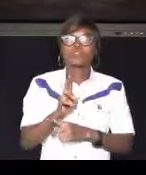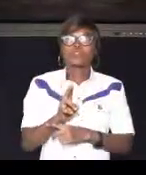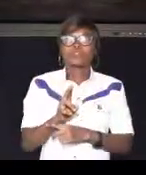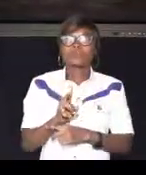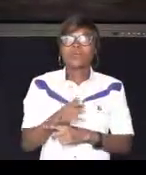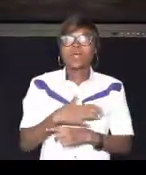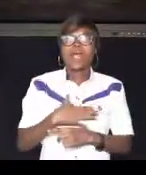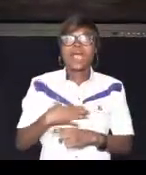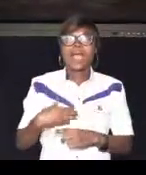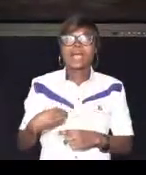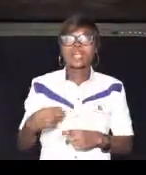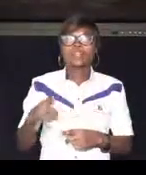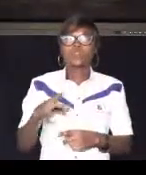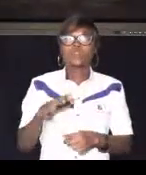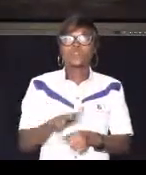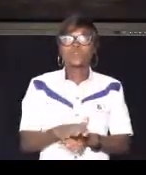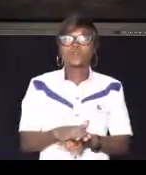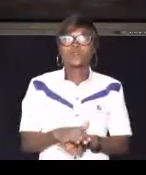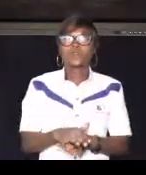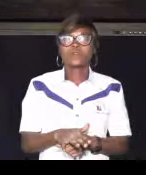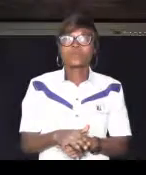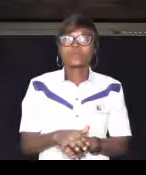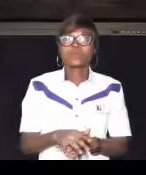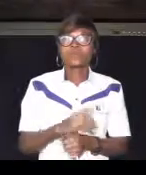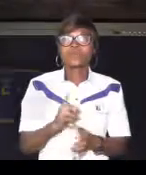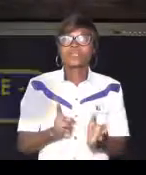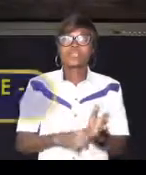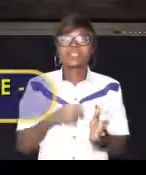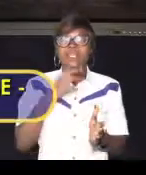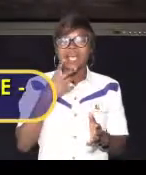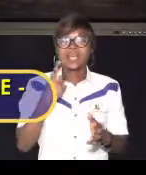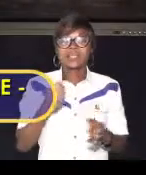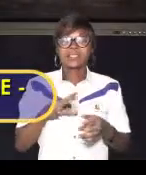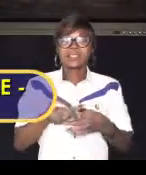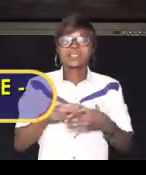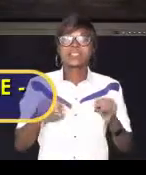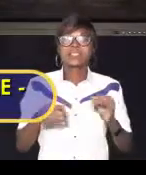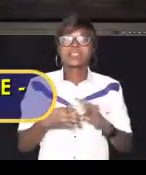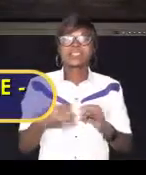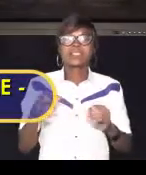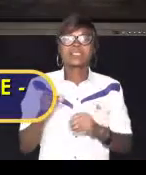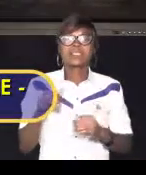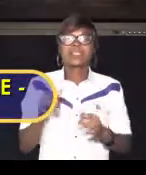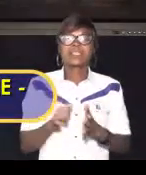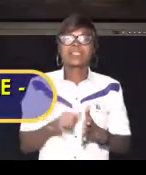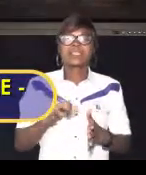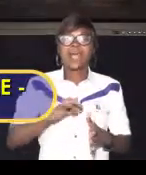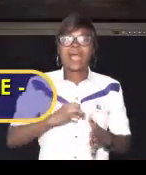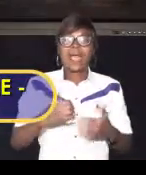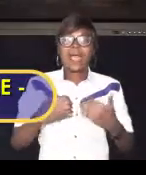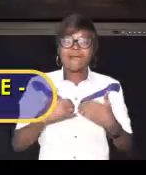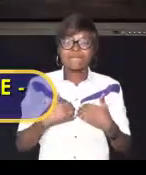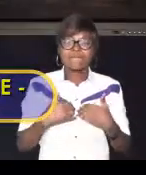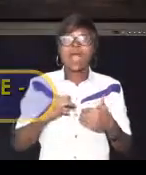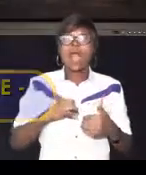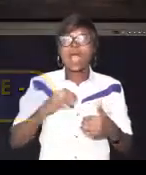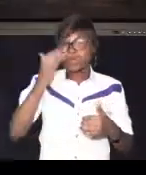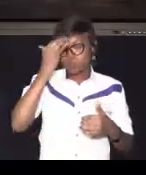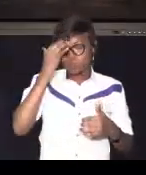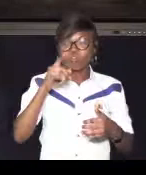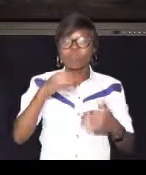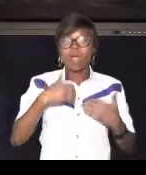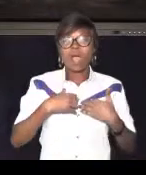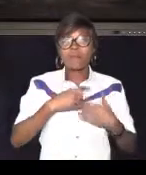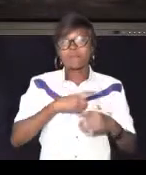successful, use, and useful. These are the sentences that I have. I know you have